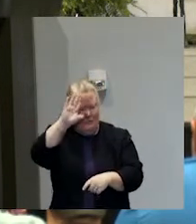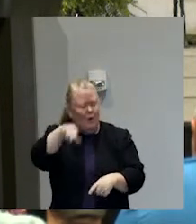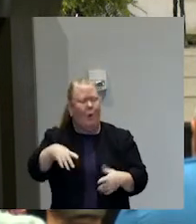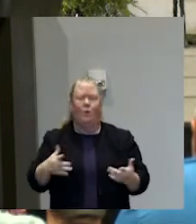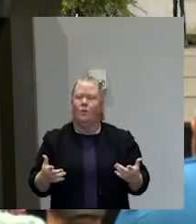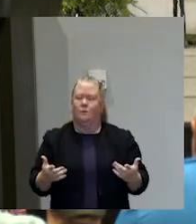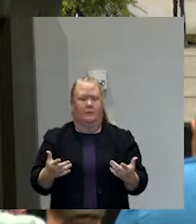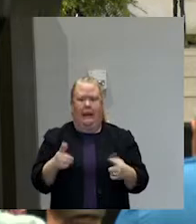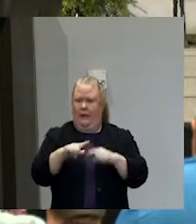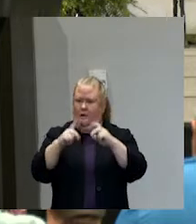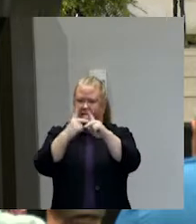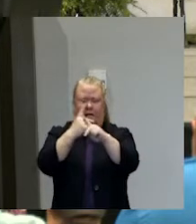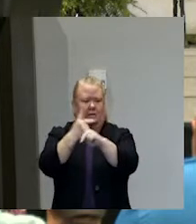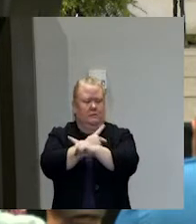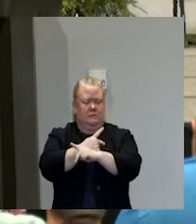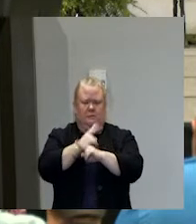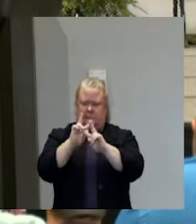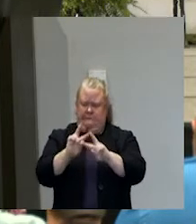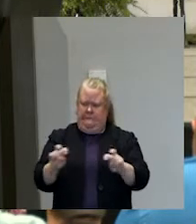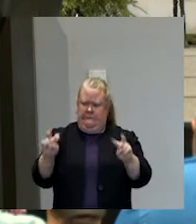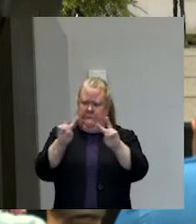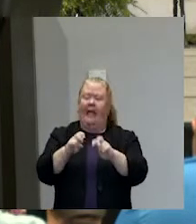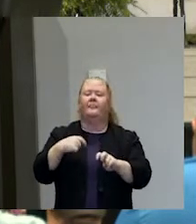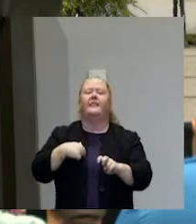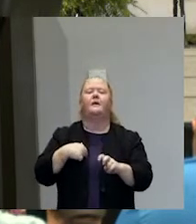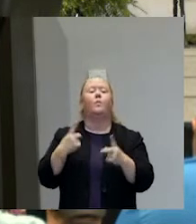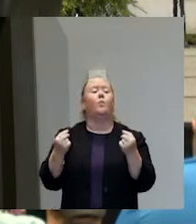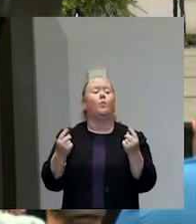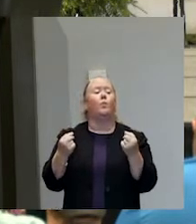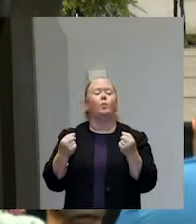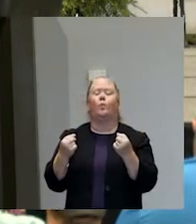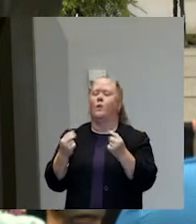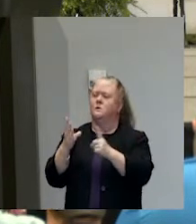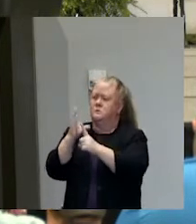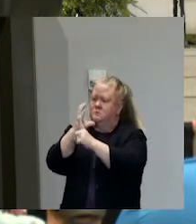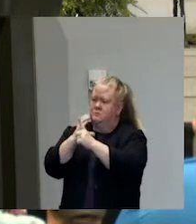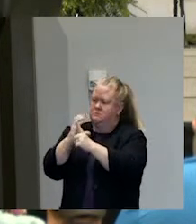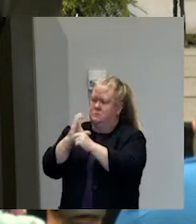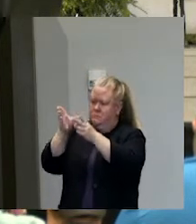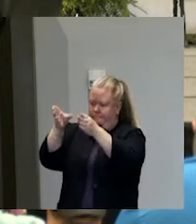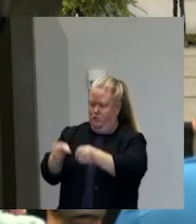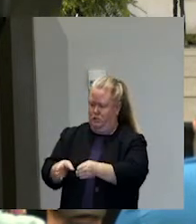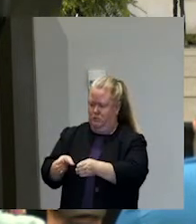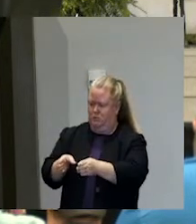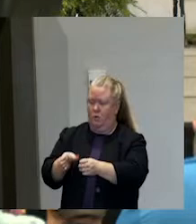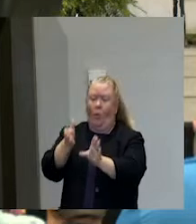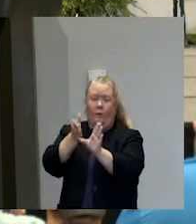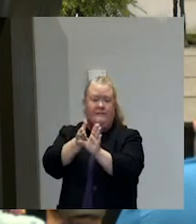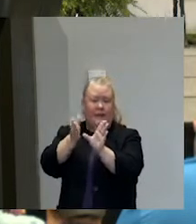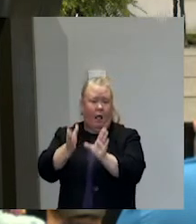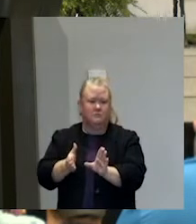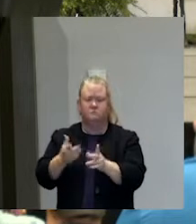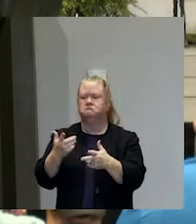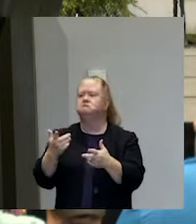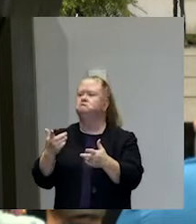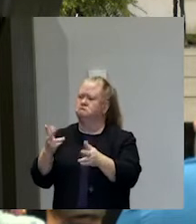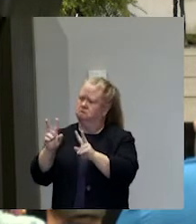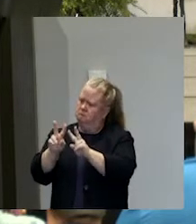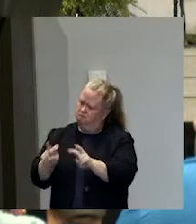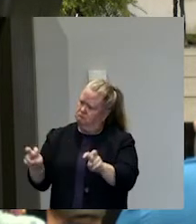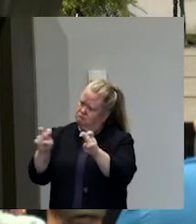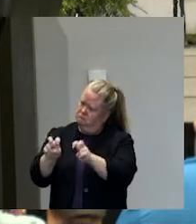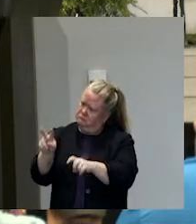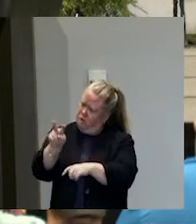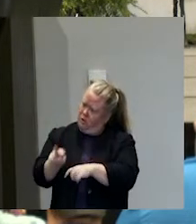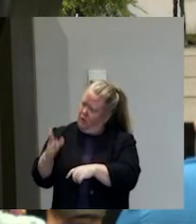couldn't figure it out, and so I started to study people. I started to study like a psychiatrist or a psychologist. I would look